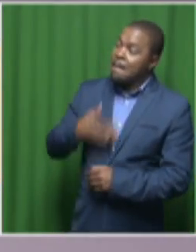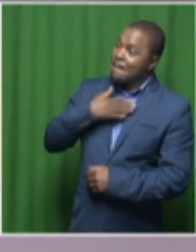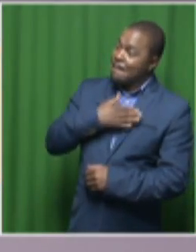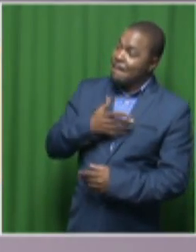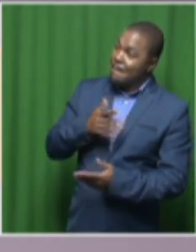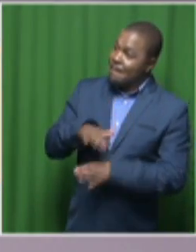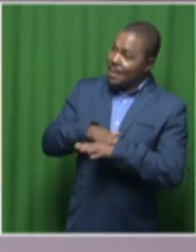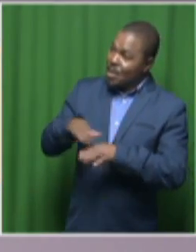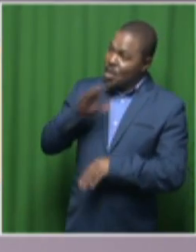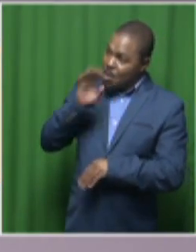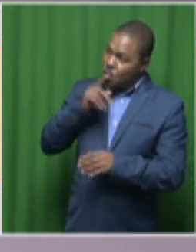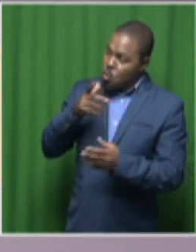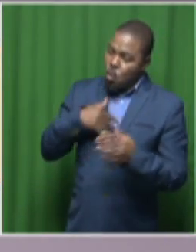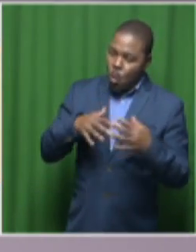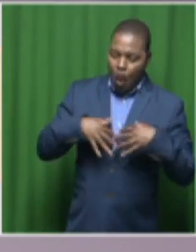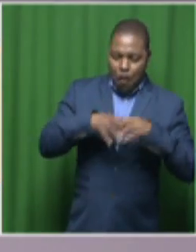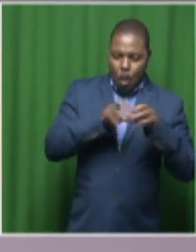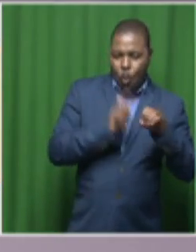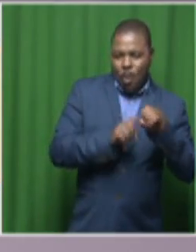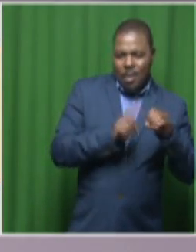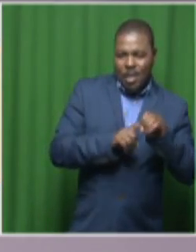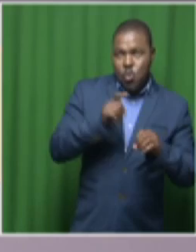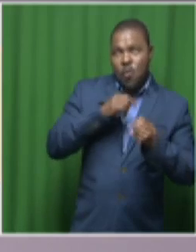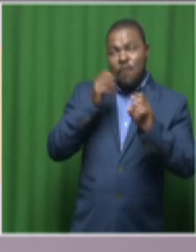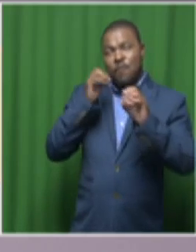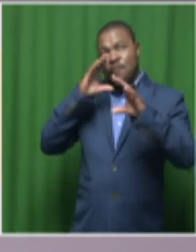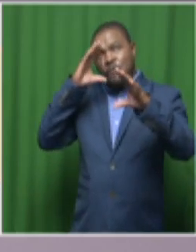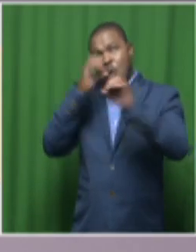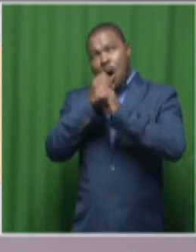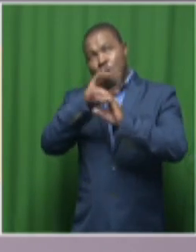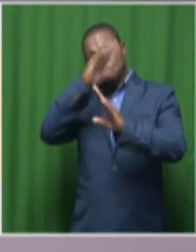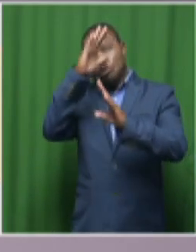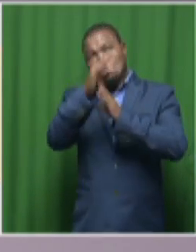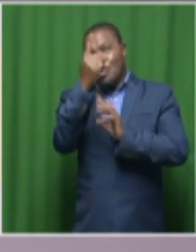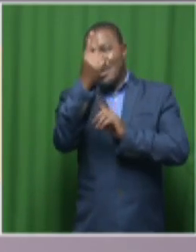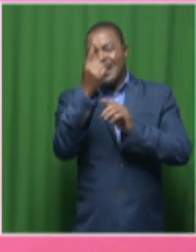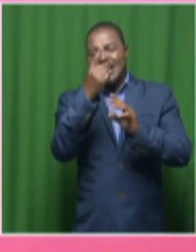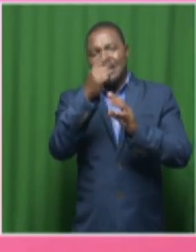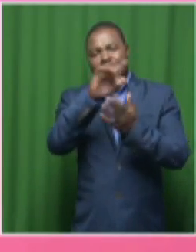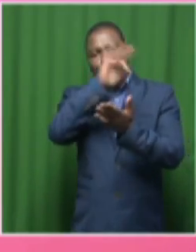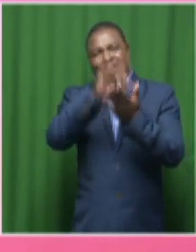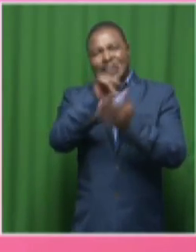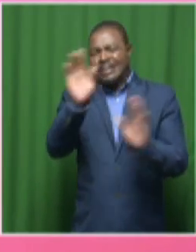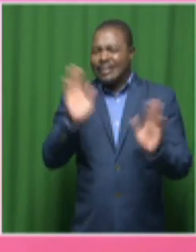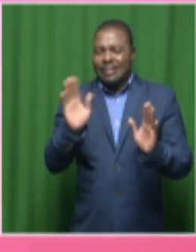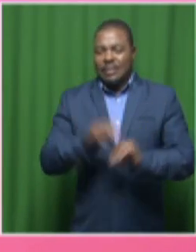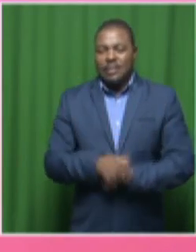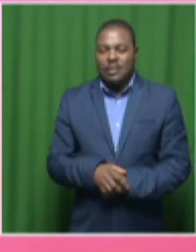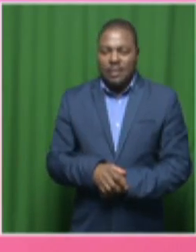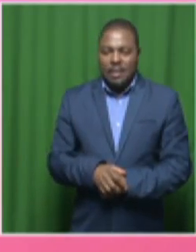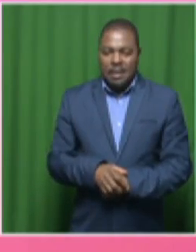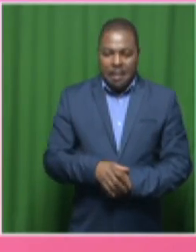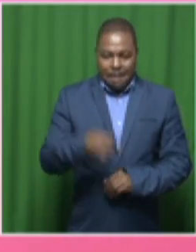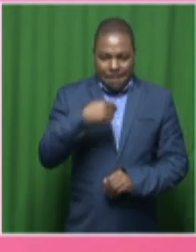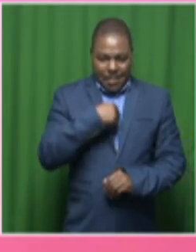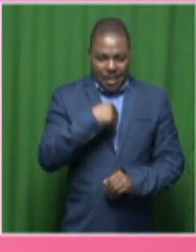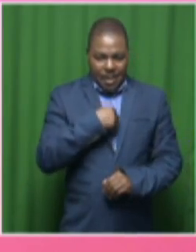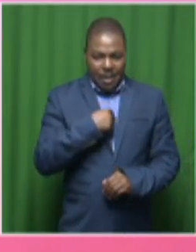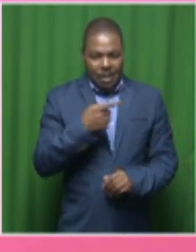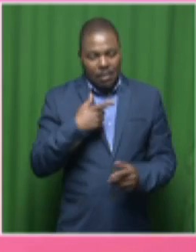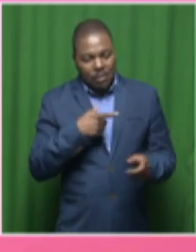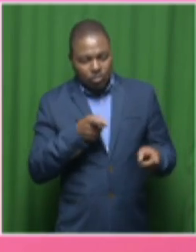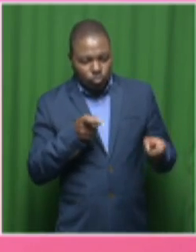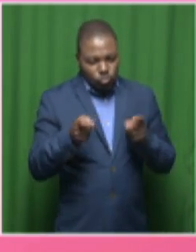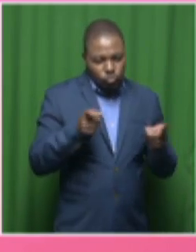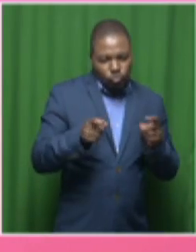only creating quality, not only focusing on the #1 spot. Yeah. Now it's just main quality control. You must just